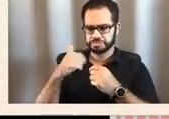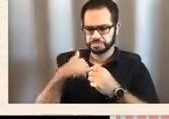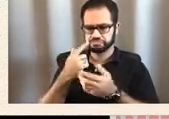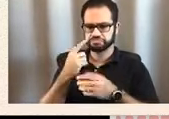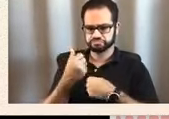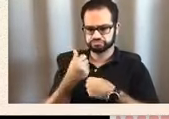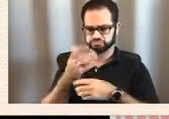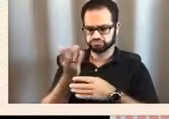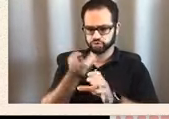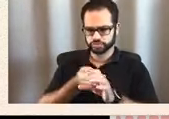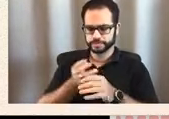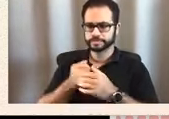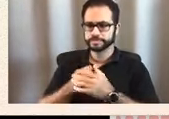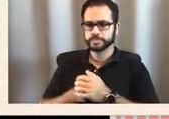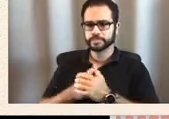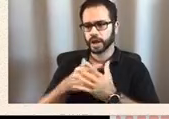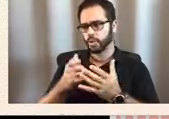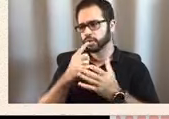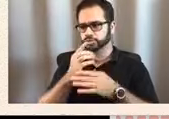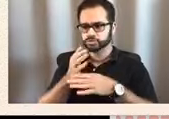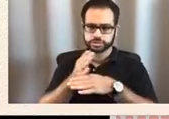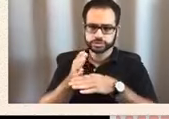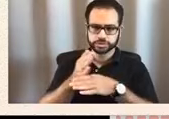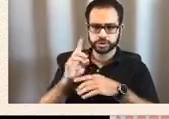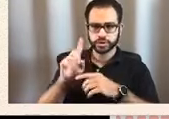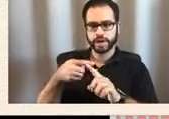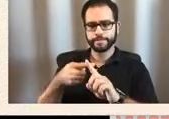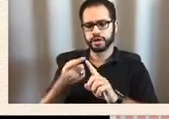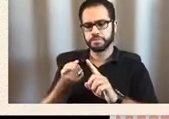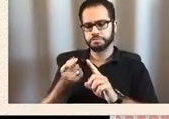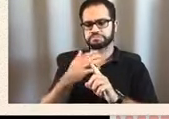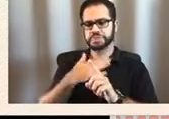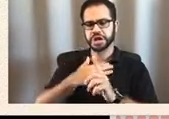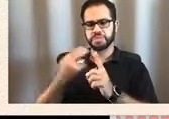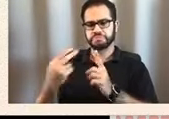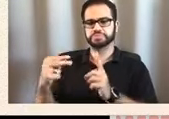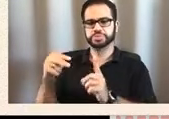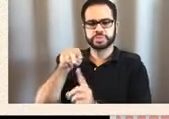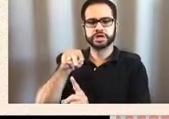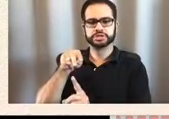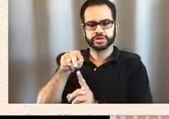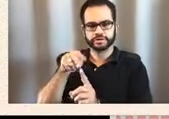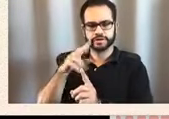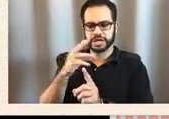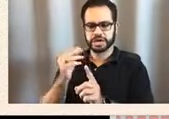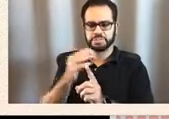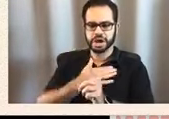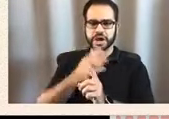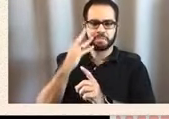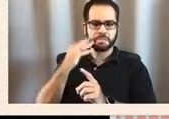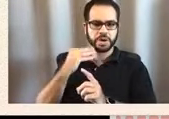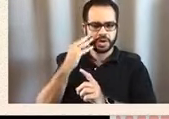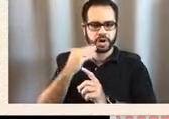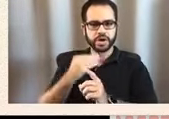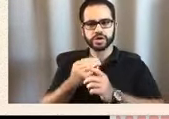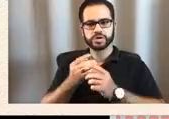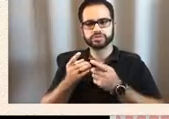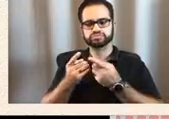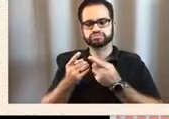I just wanted to share with you a little bit about my perspective and journey through being a